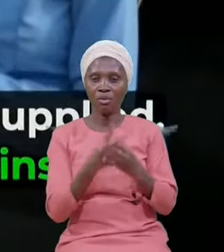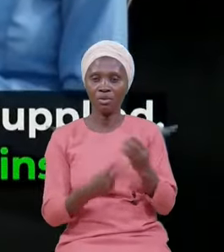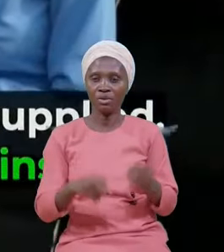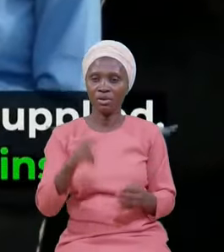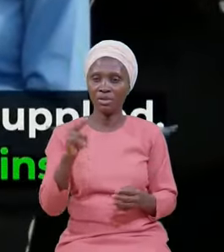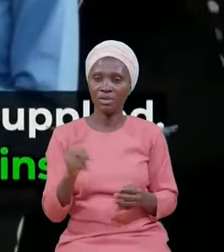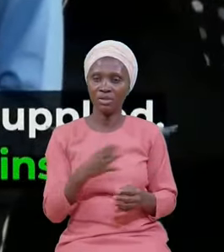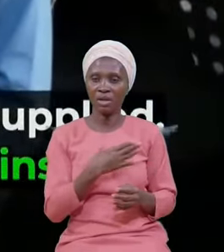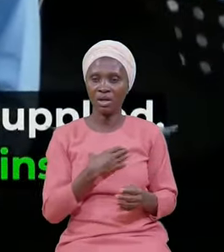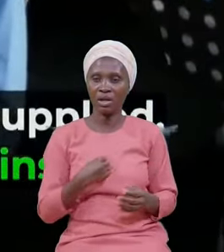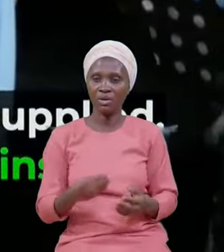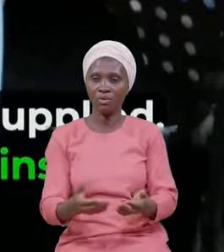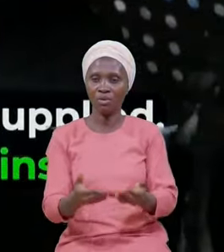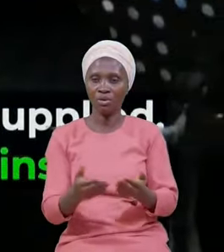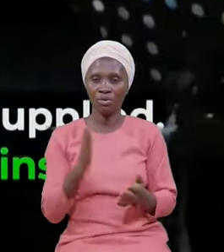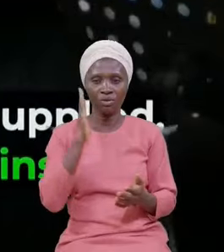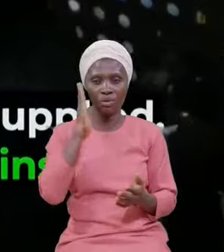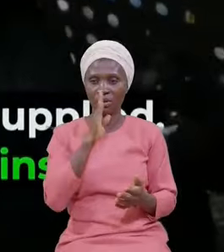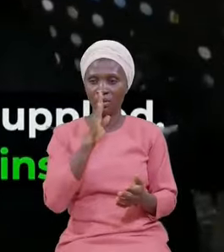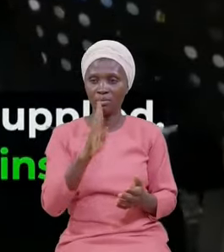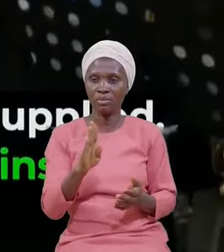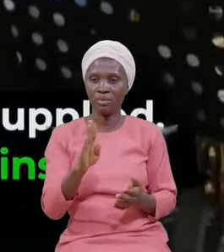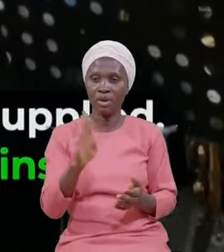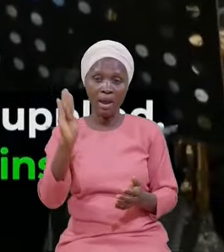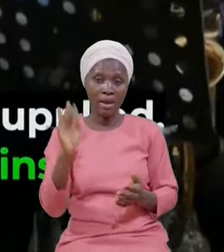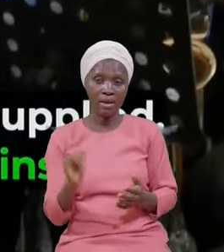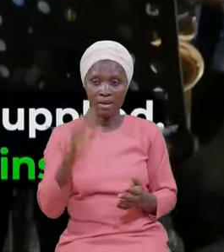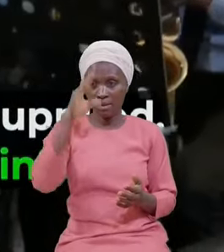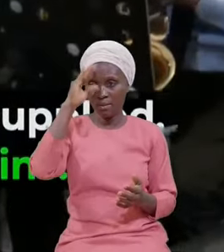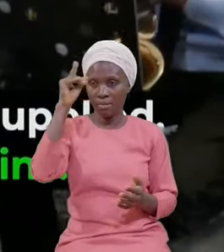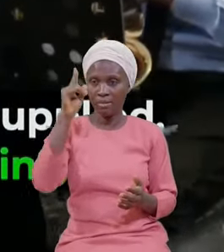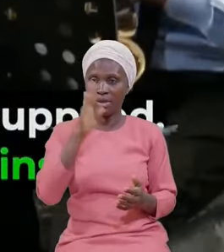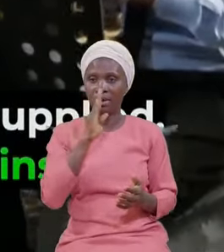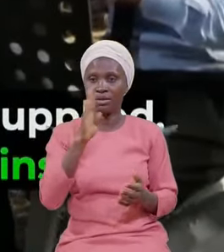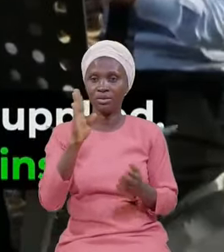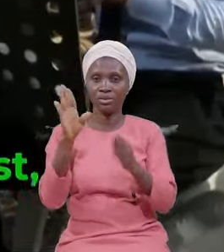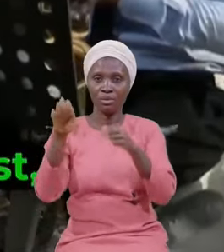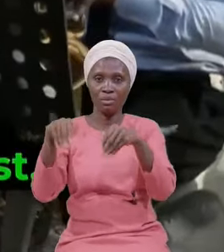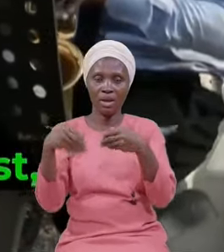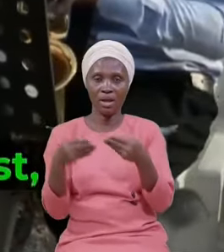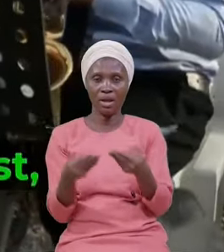the and once will by him be